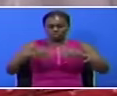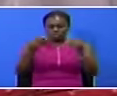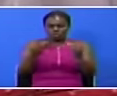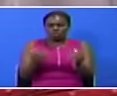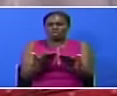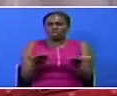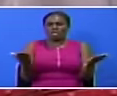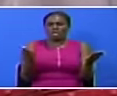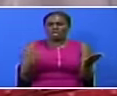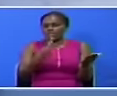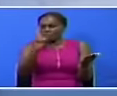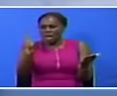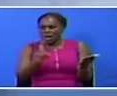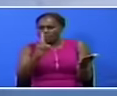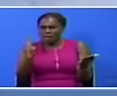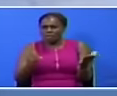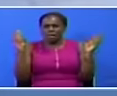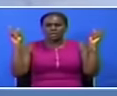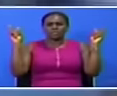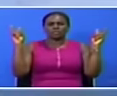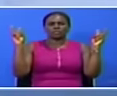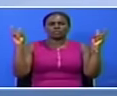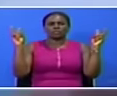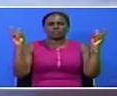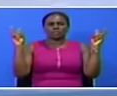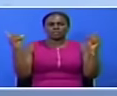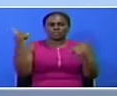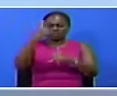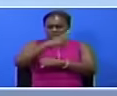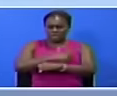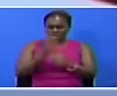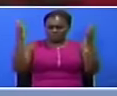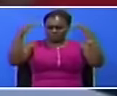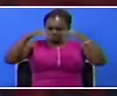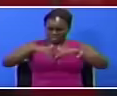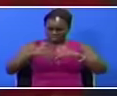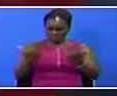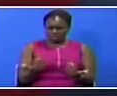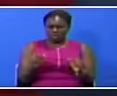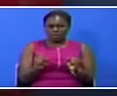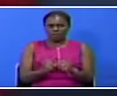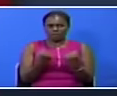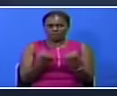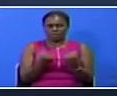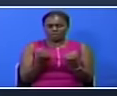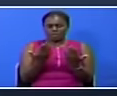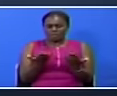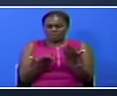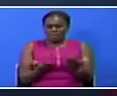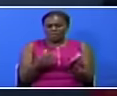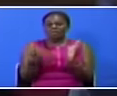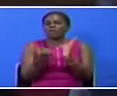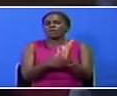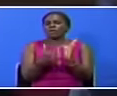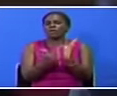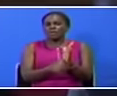any arising issues. And if the day's session is anything to go by, then the thorn in the flesh for the